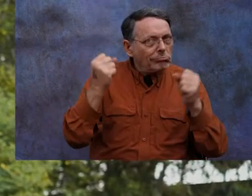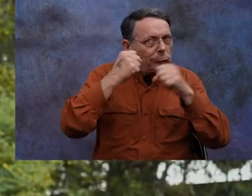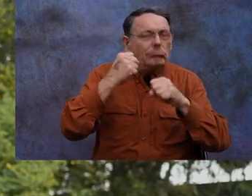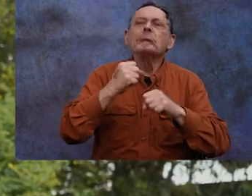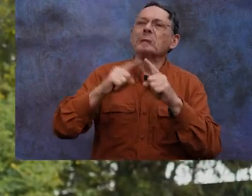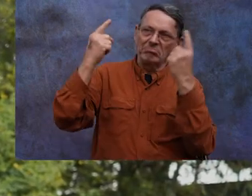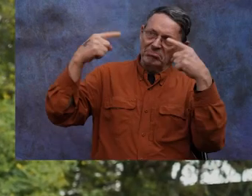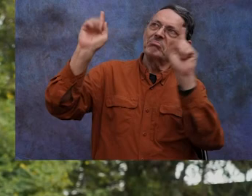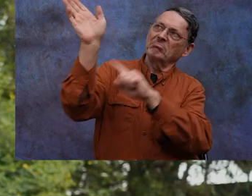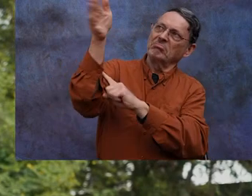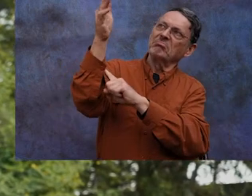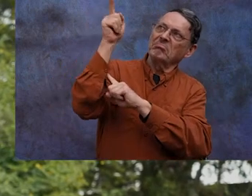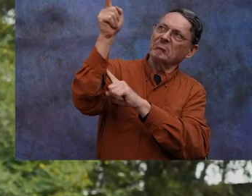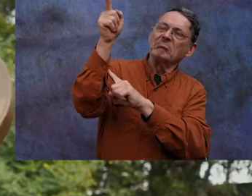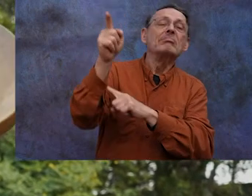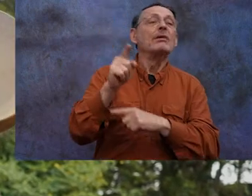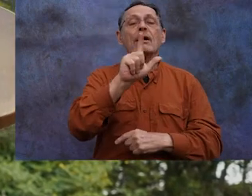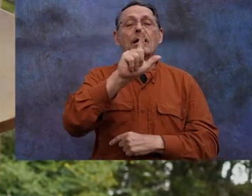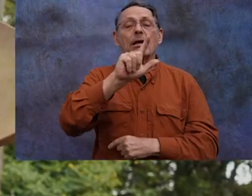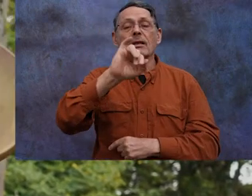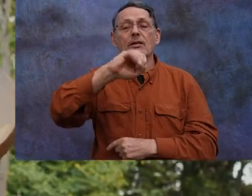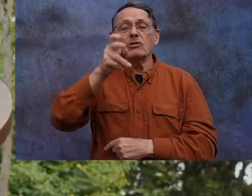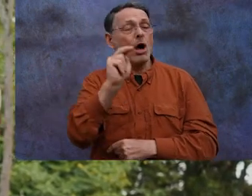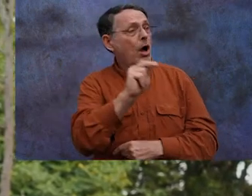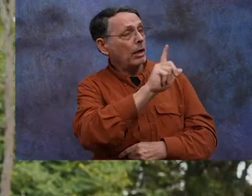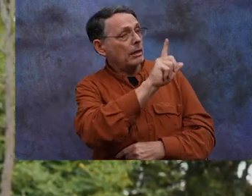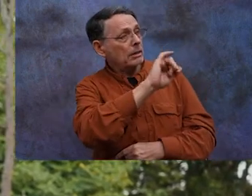I want to see if you can say this with me. Lijan